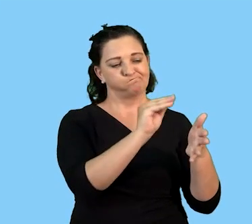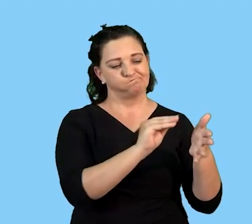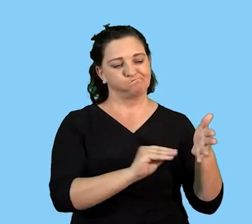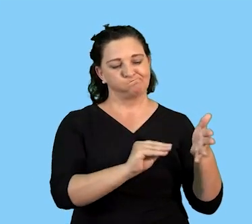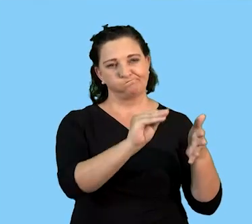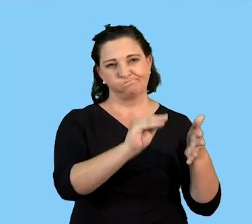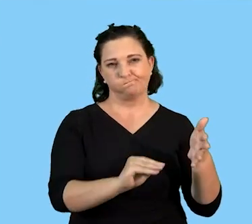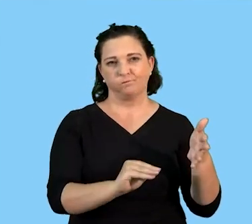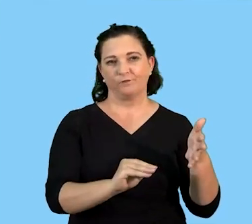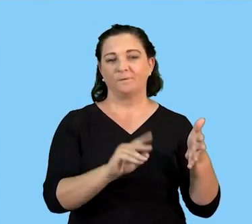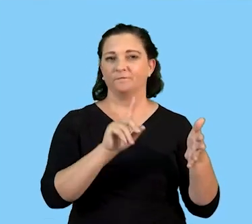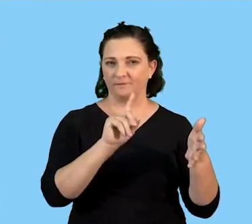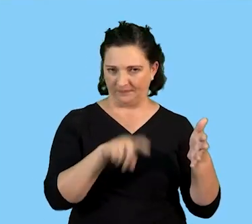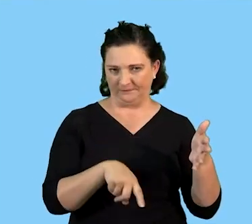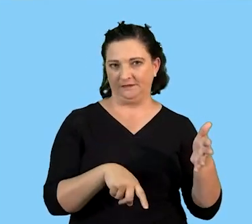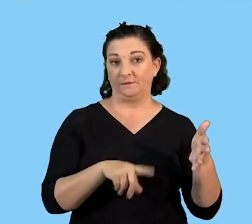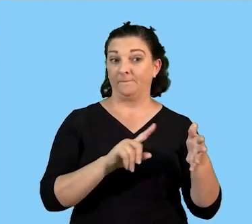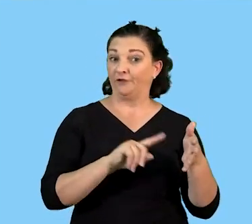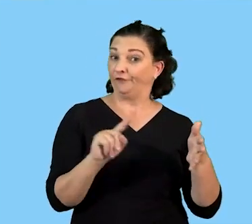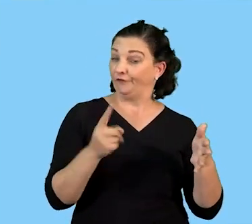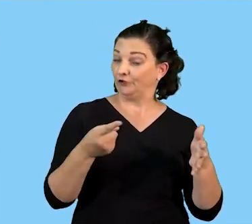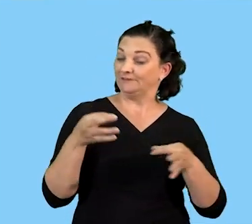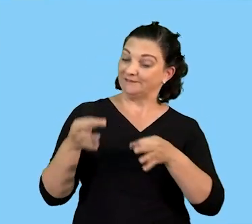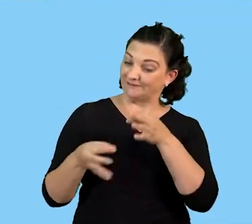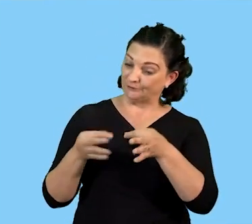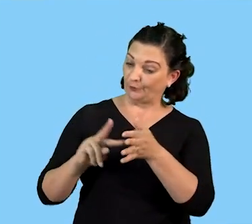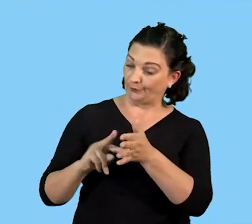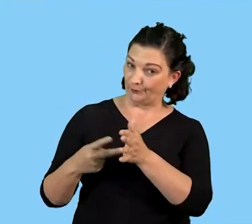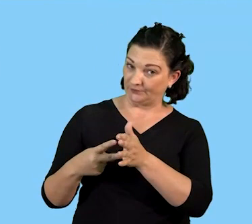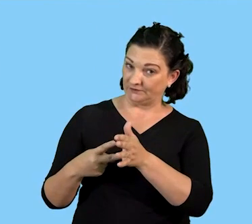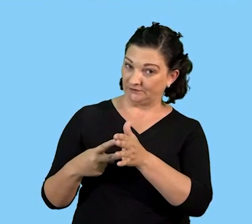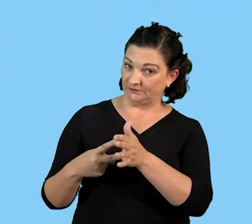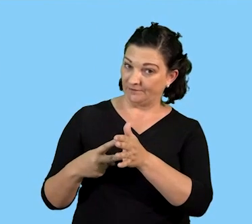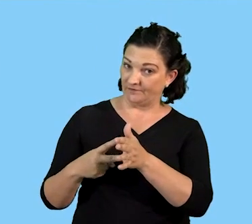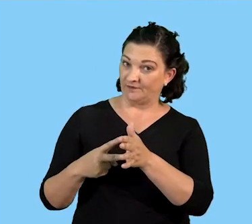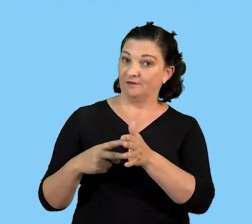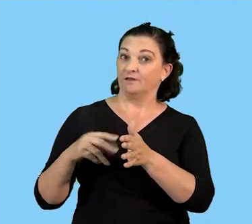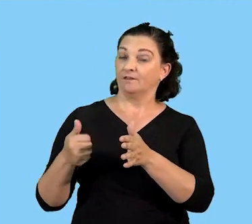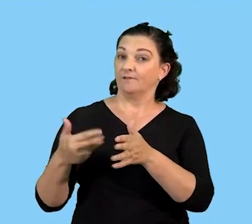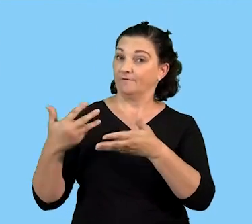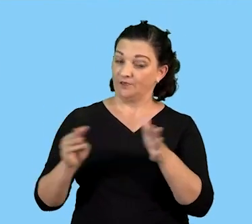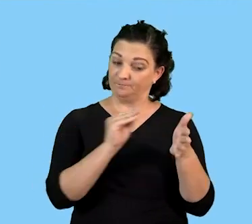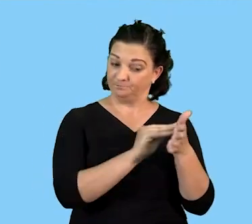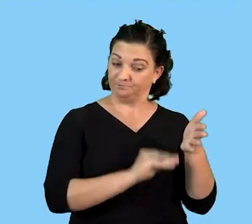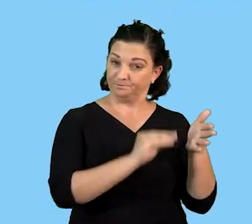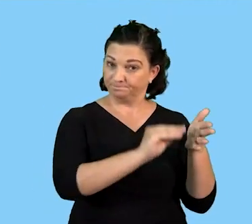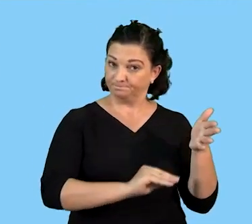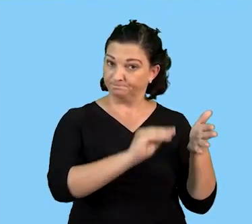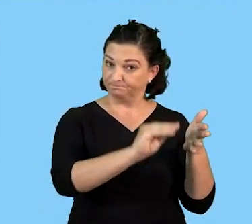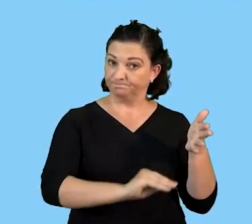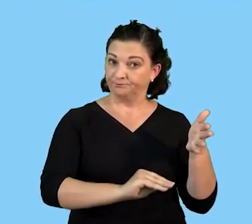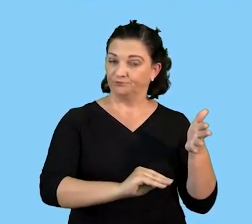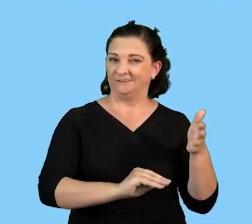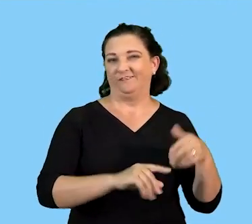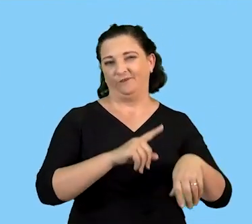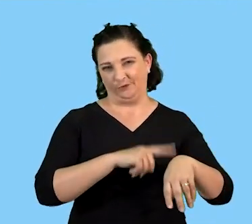those supporters, after explaining the purpose of the project, and after setting those time frames, now we need to